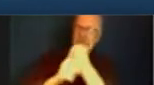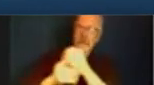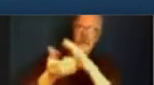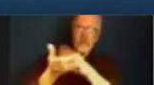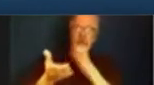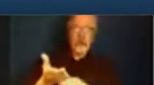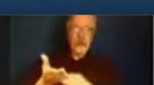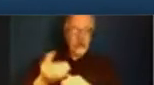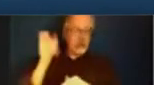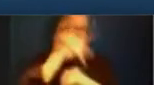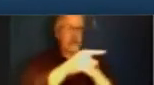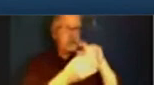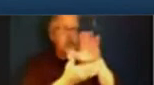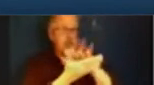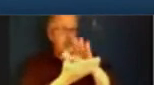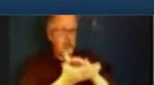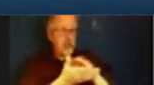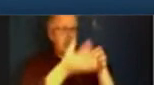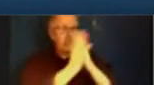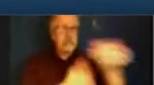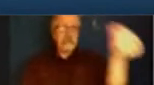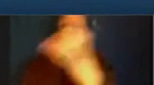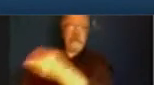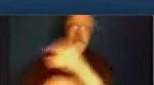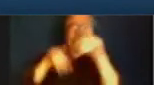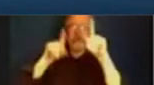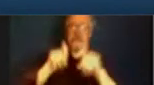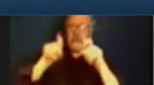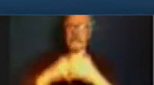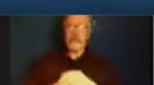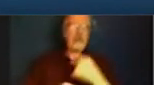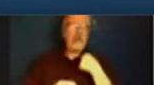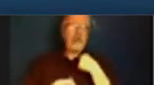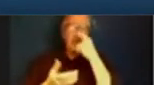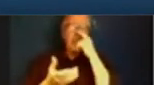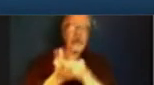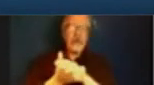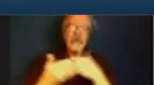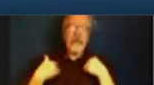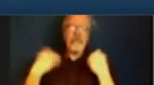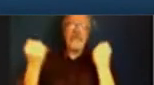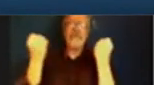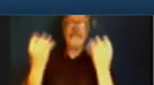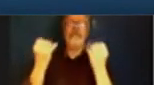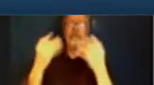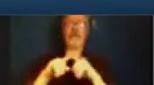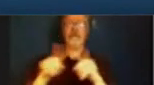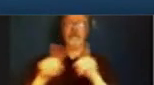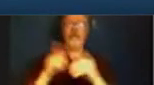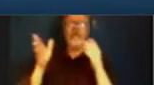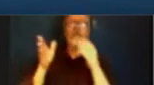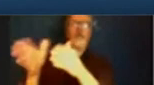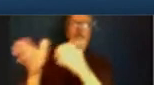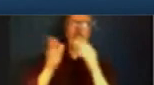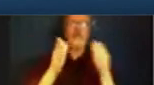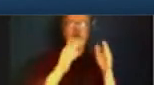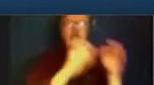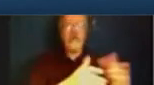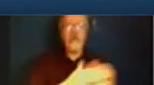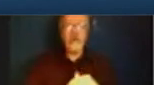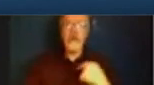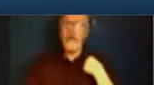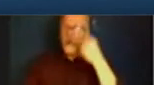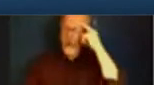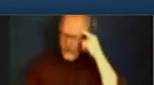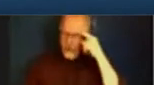But I believe there are multiple ways even today to acquire them. I think the most important message is the desire to do so, and we hope people will exercise that. Lacey,